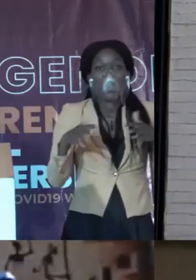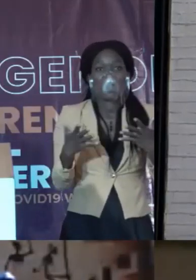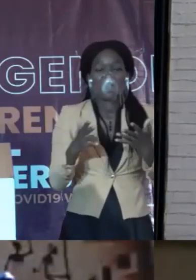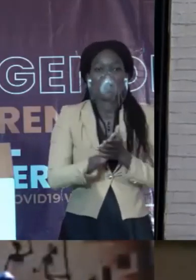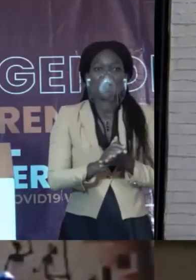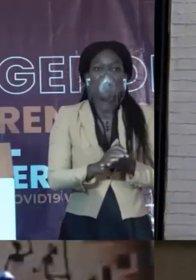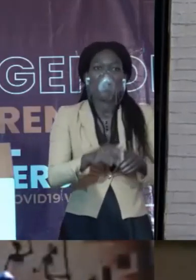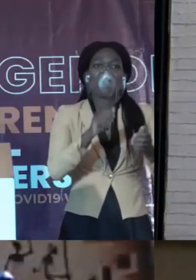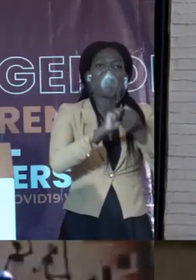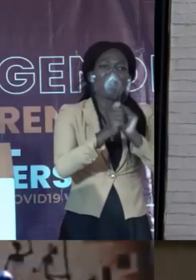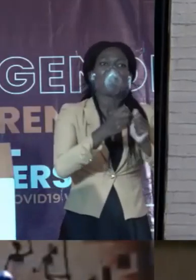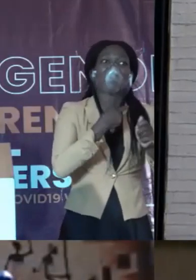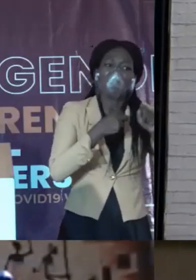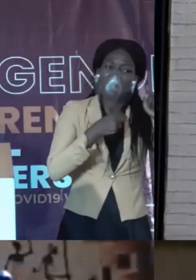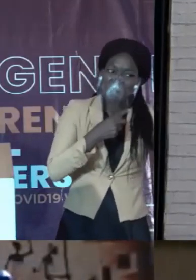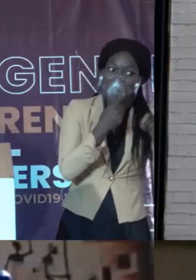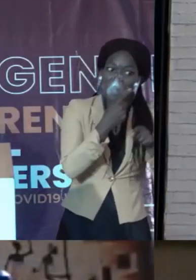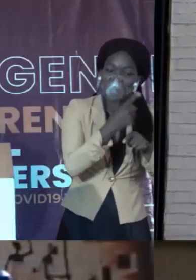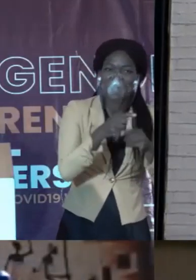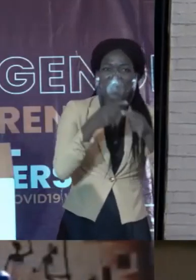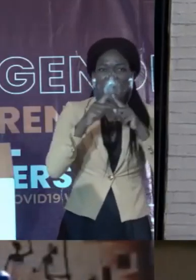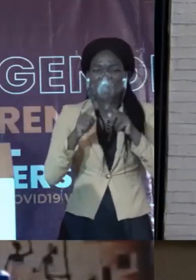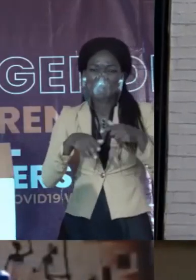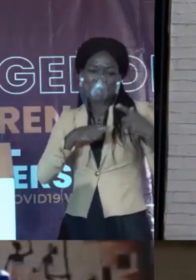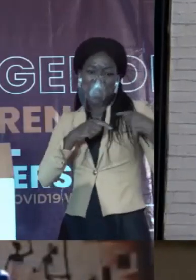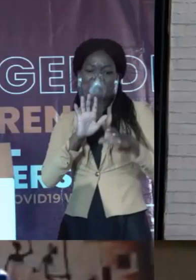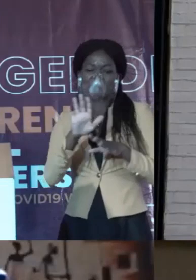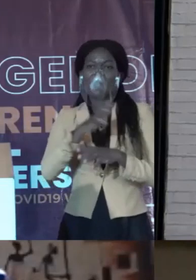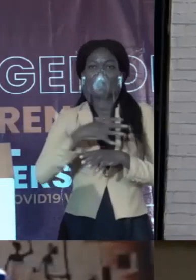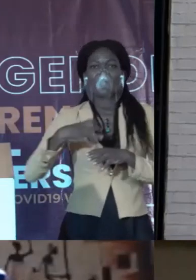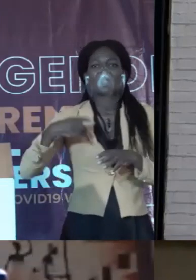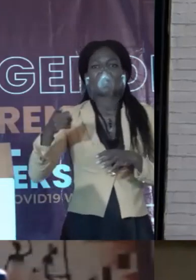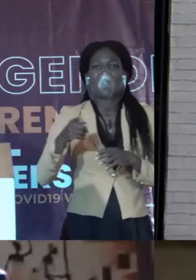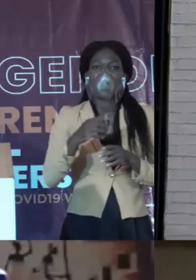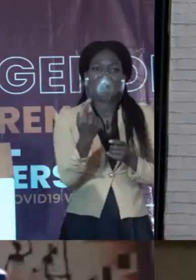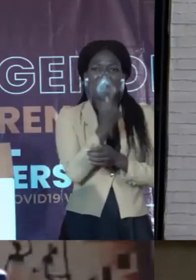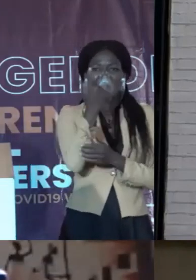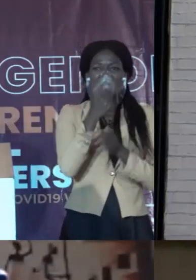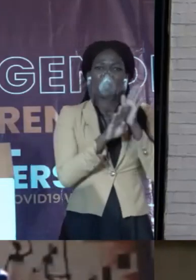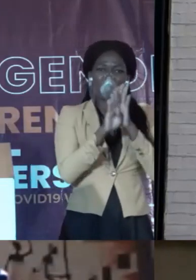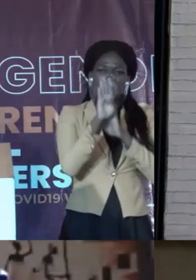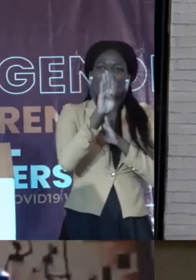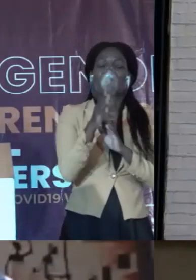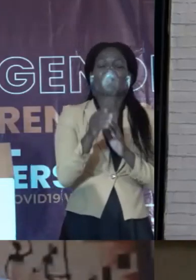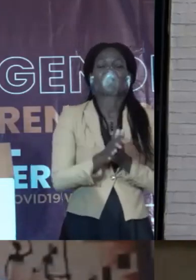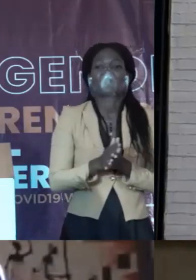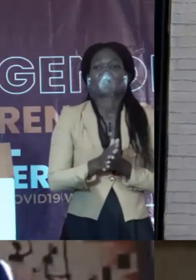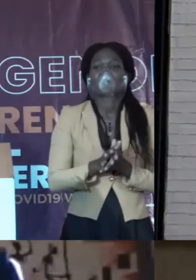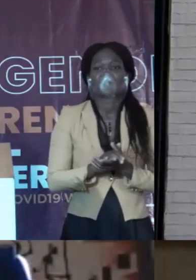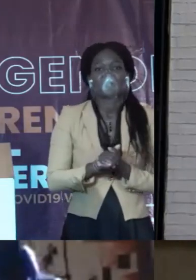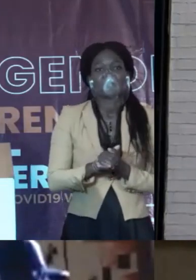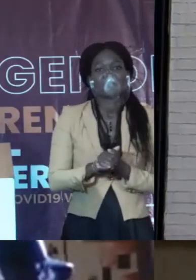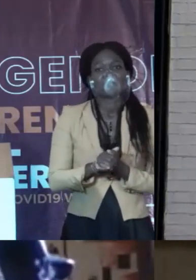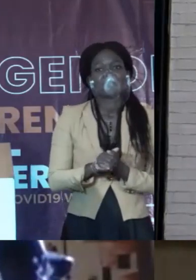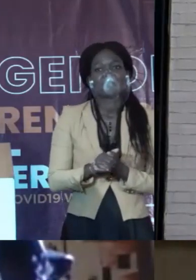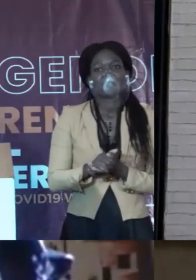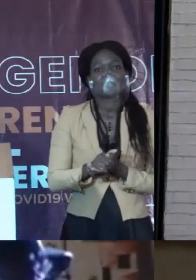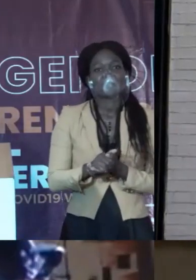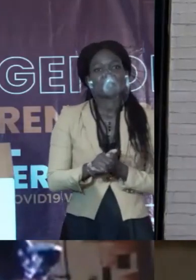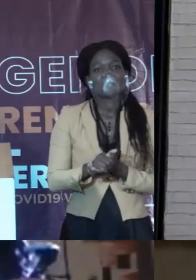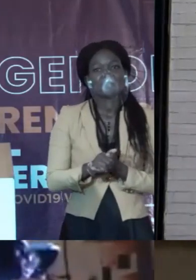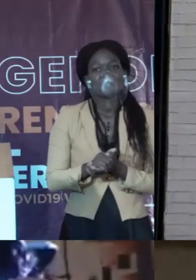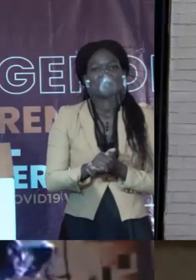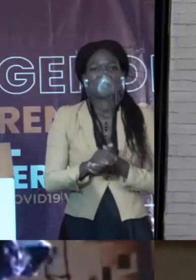constraints that you have talked about and the well-being of the women, their own personal development. You know, I think there's a